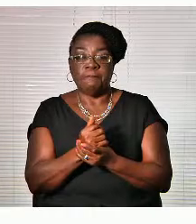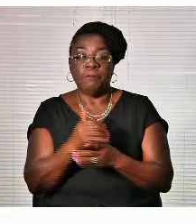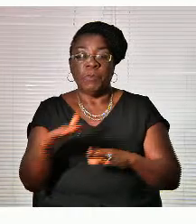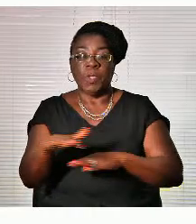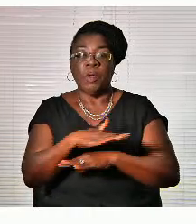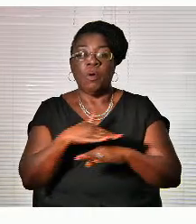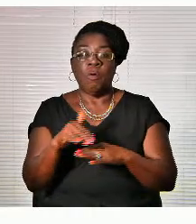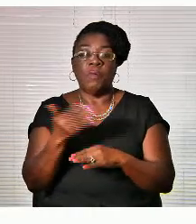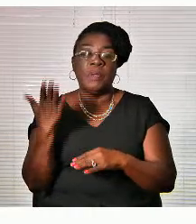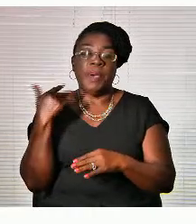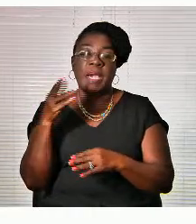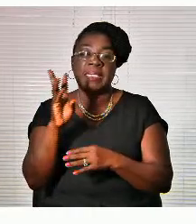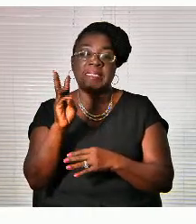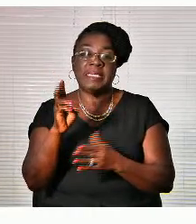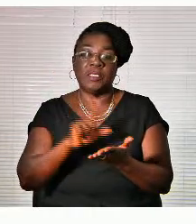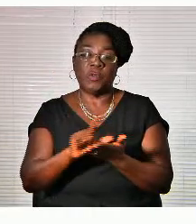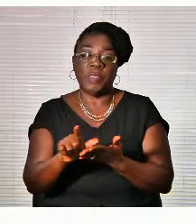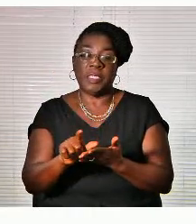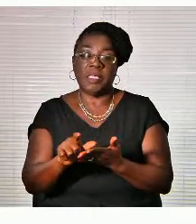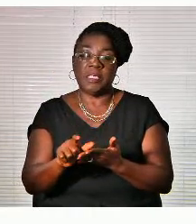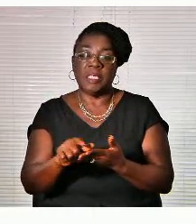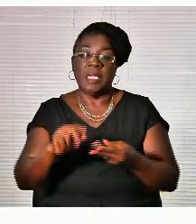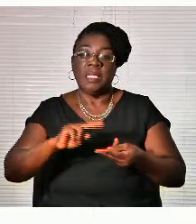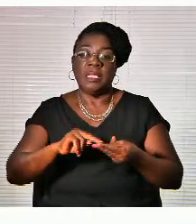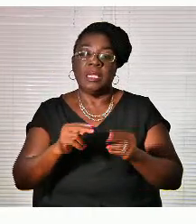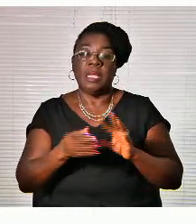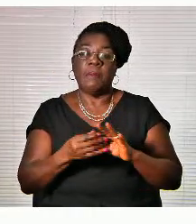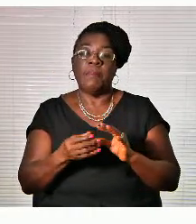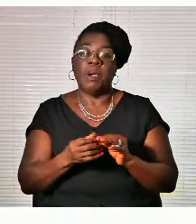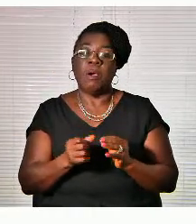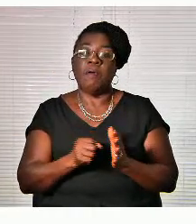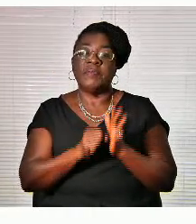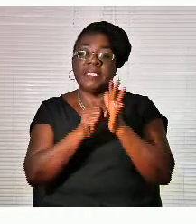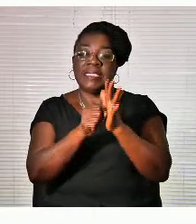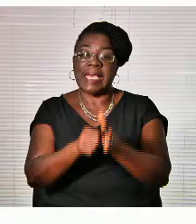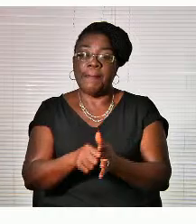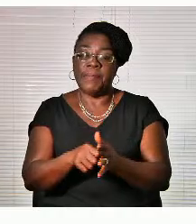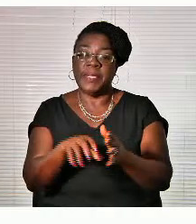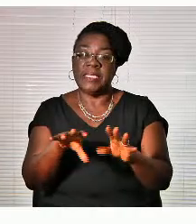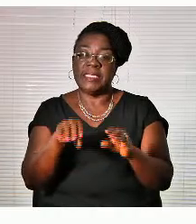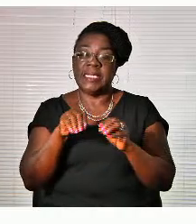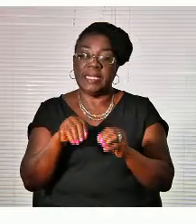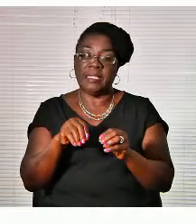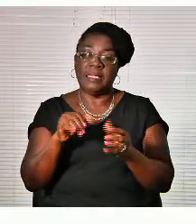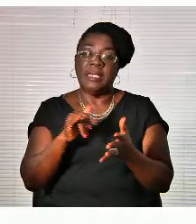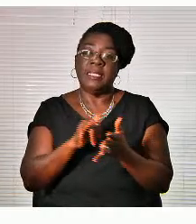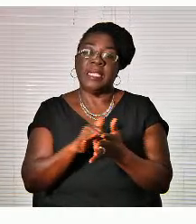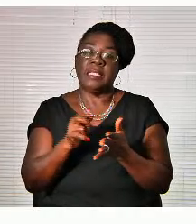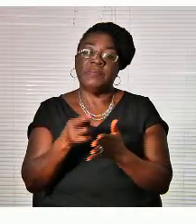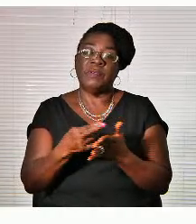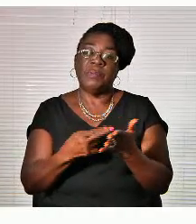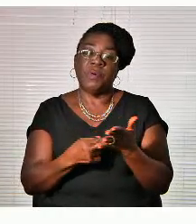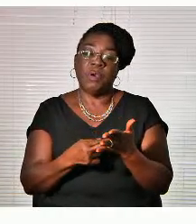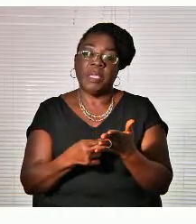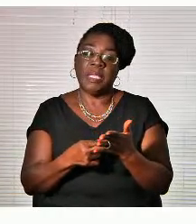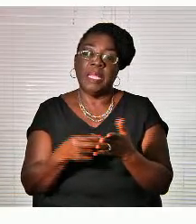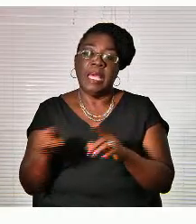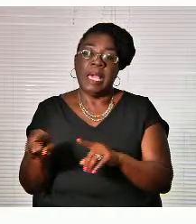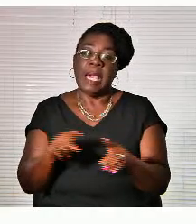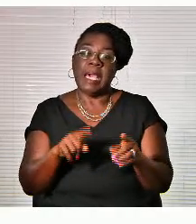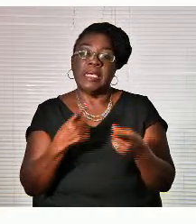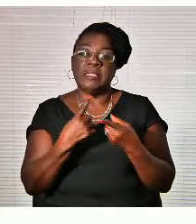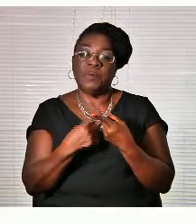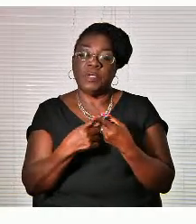Over the last 6 weeks, the average number of samples taken that have been reported as positive